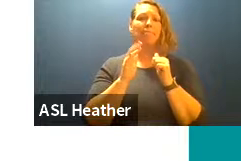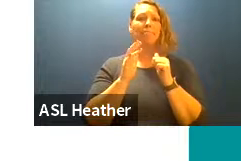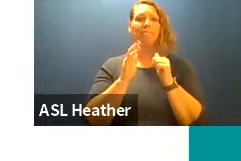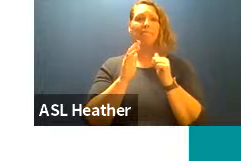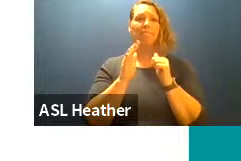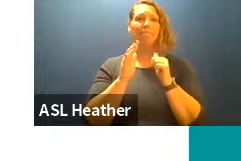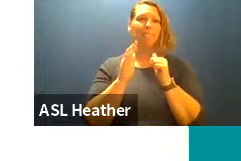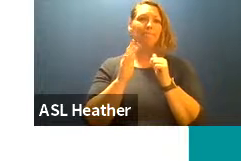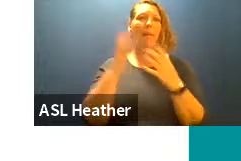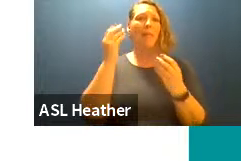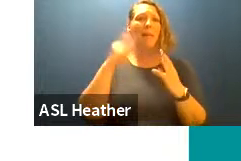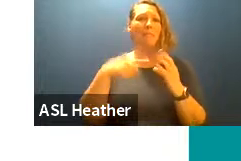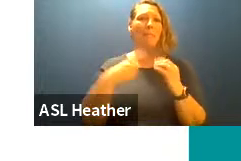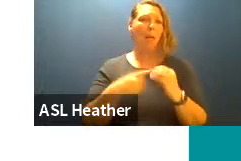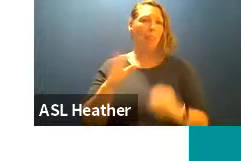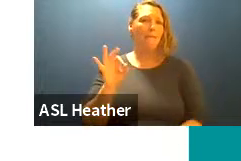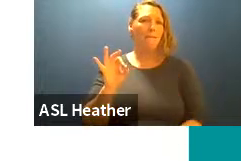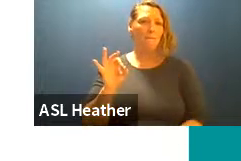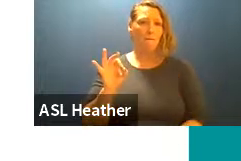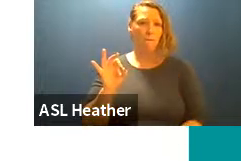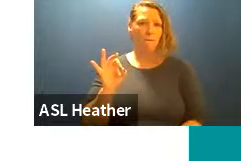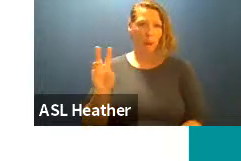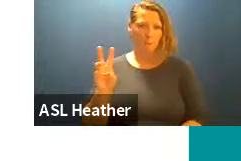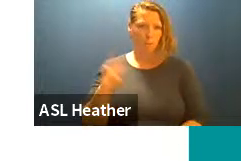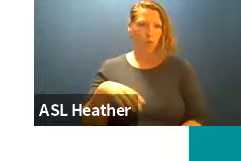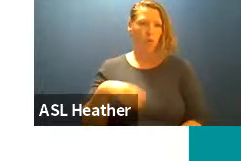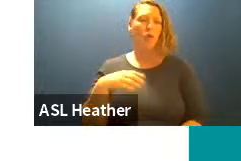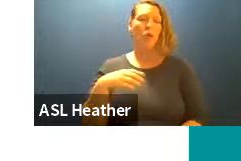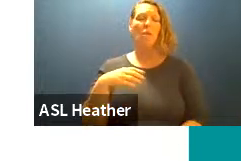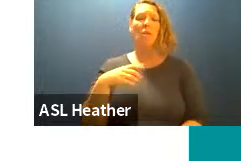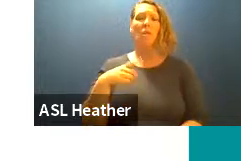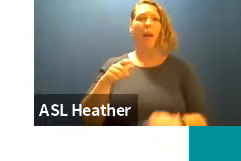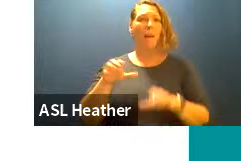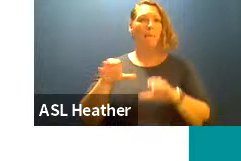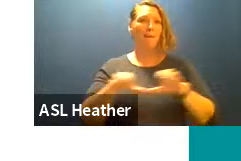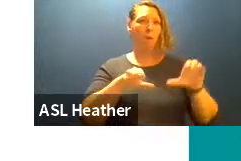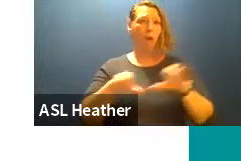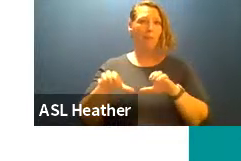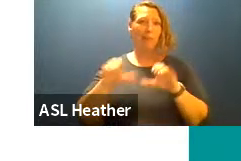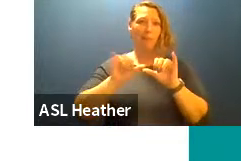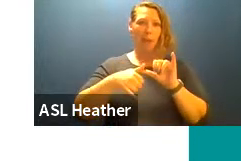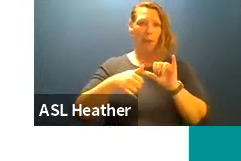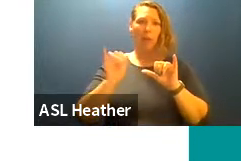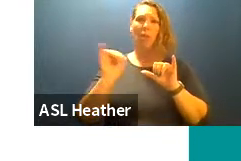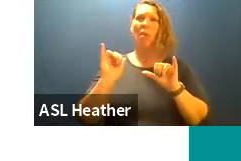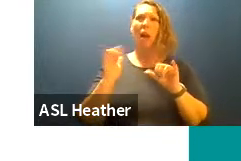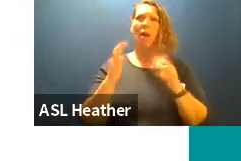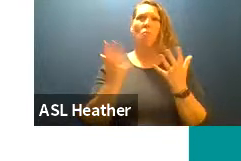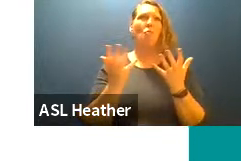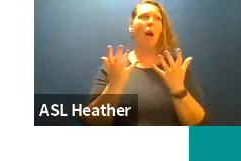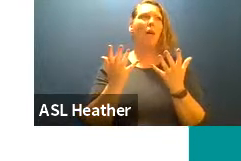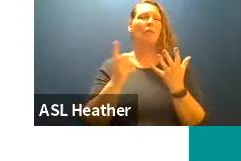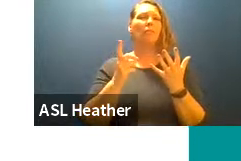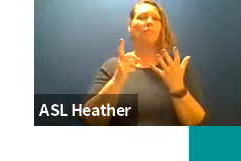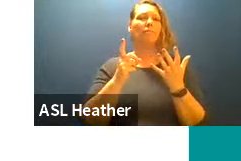thinking about the framework is performance measures, like really like what are some of the outcomes we want to